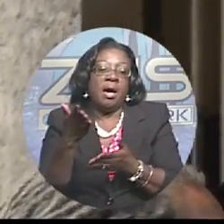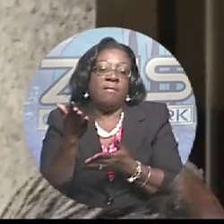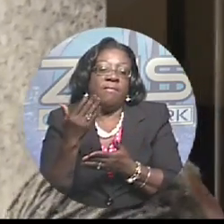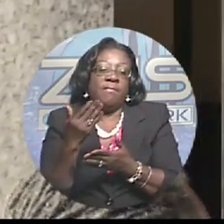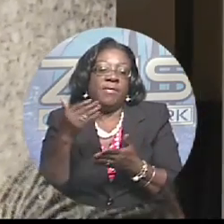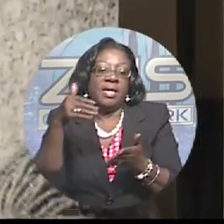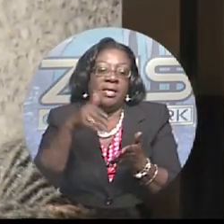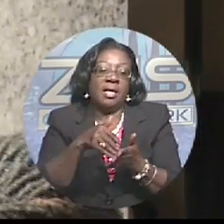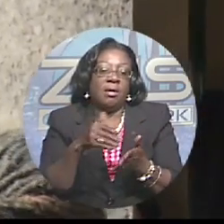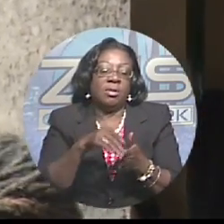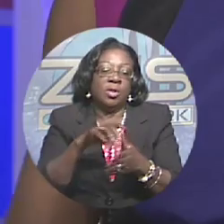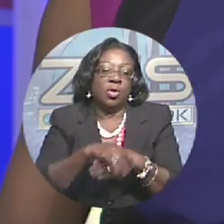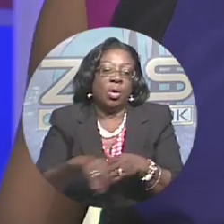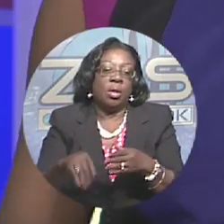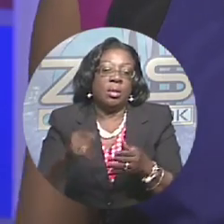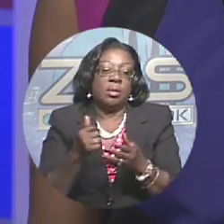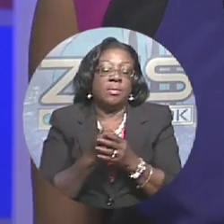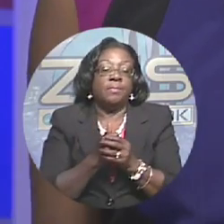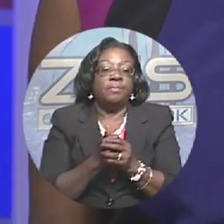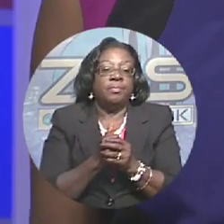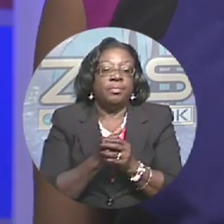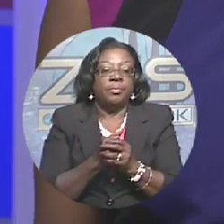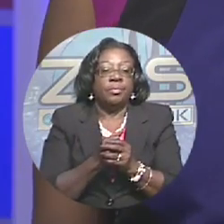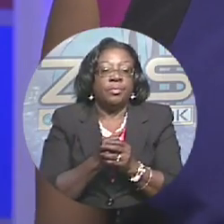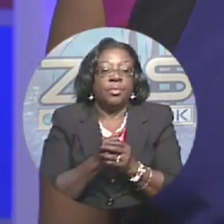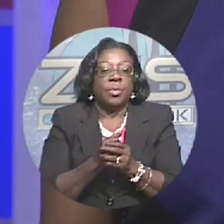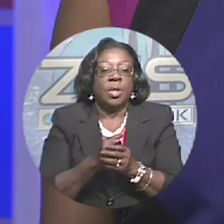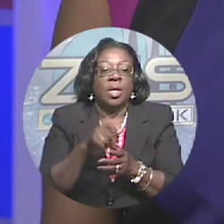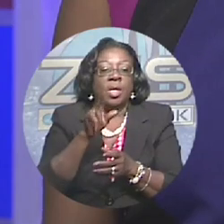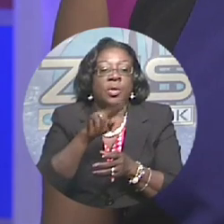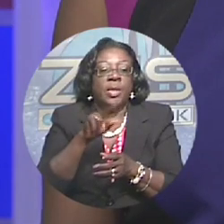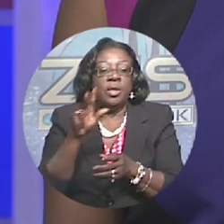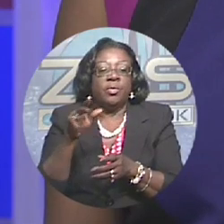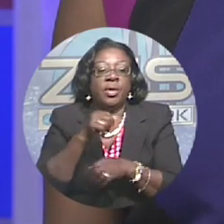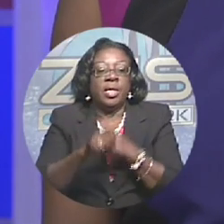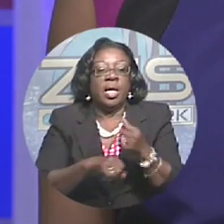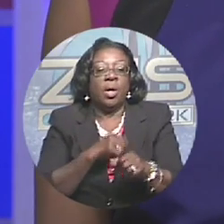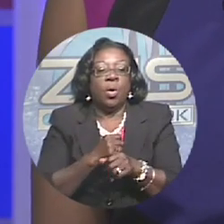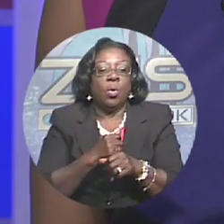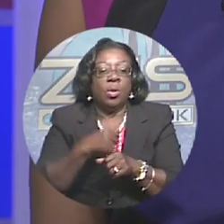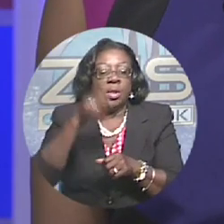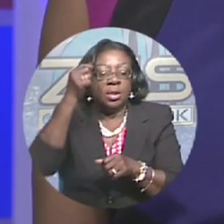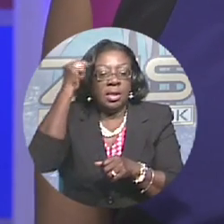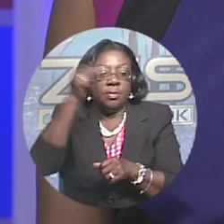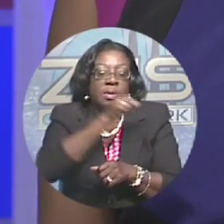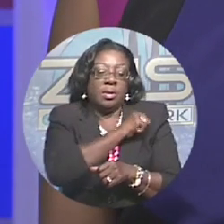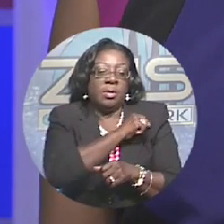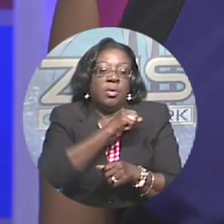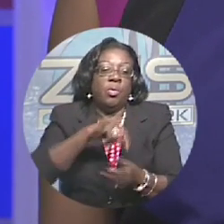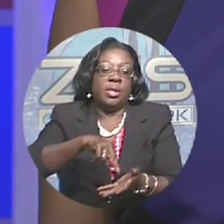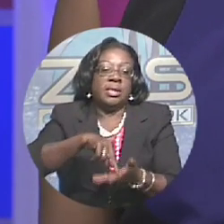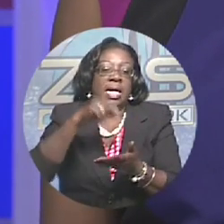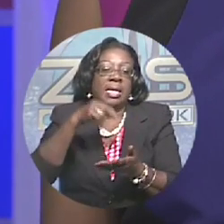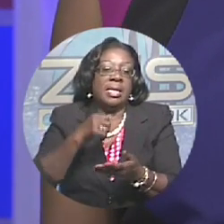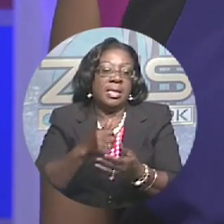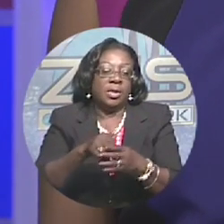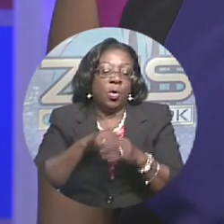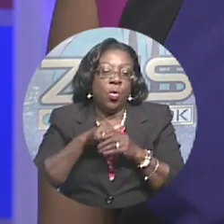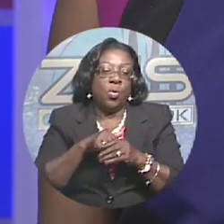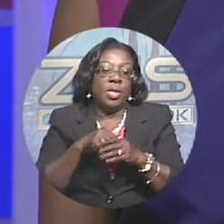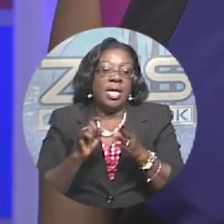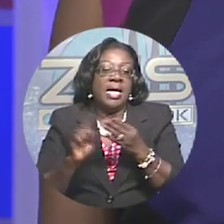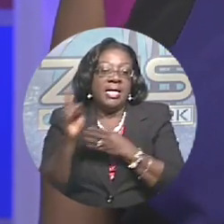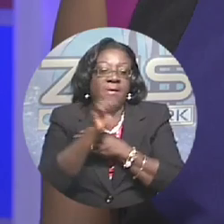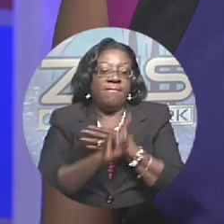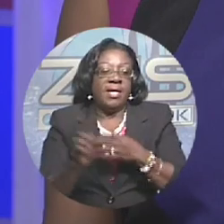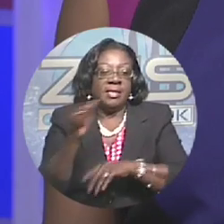has reportedly paid. 53-year-old businessman Stephen Surrett took the stand in his own defense today, telling jurors that